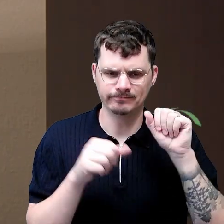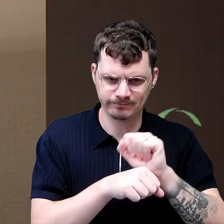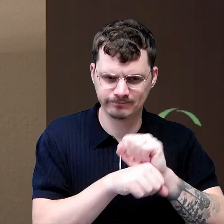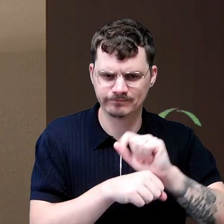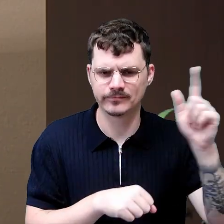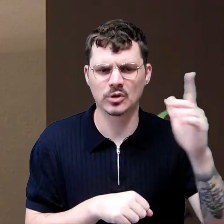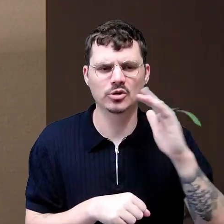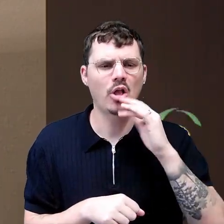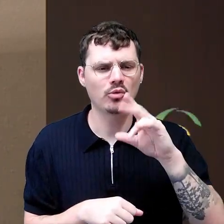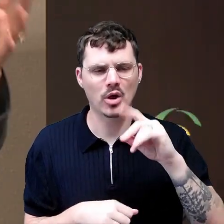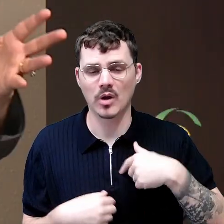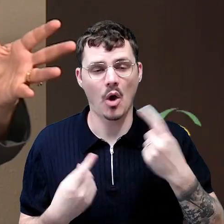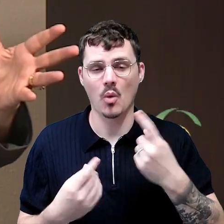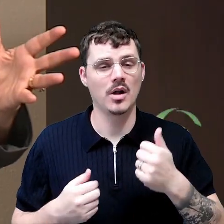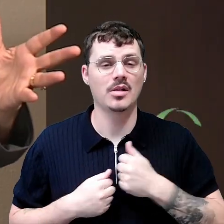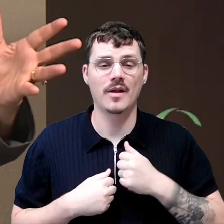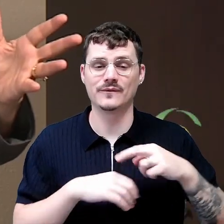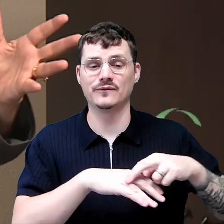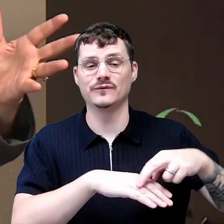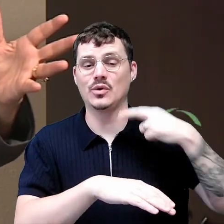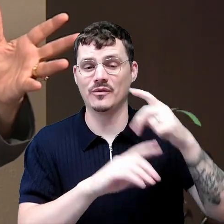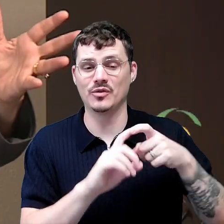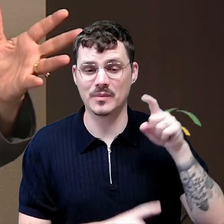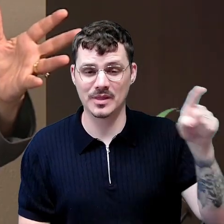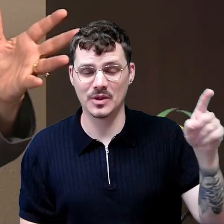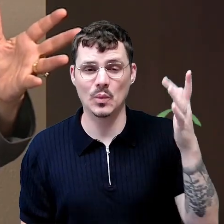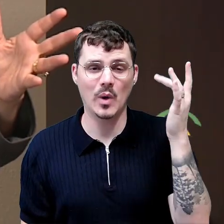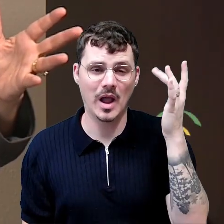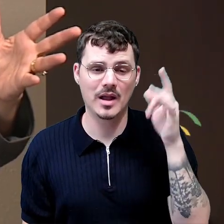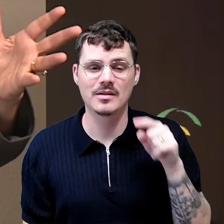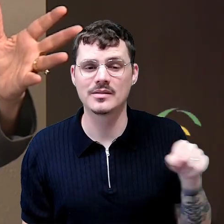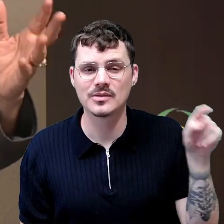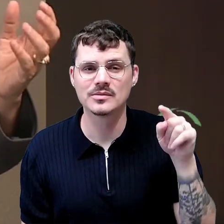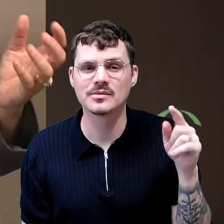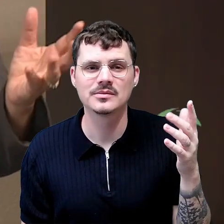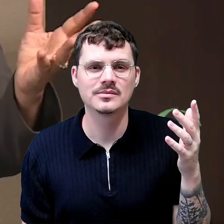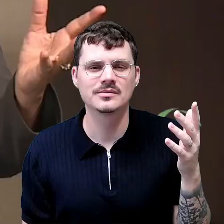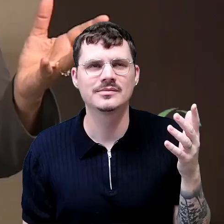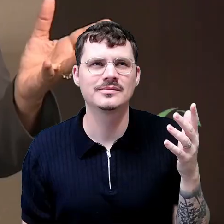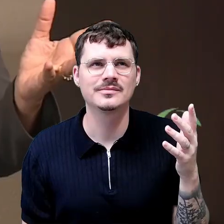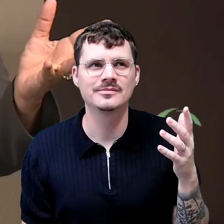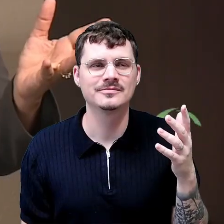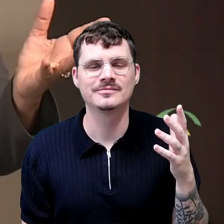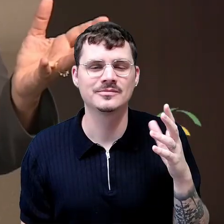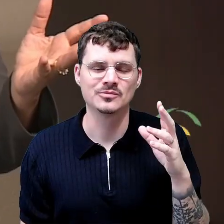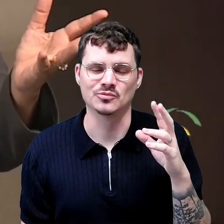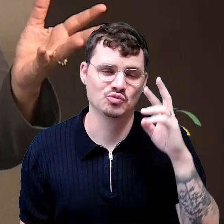and I loved getting referrals from Boulder because they were so respectful.